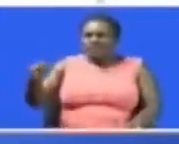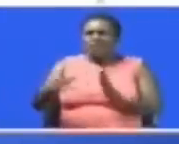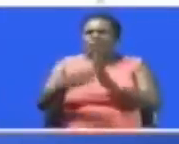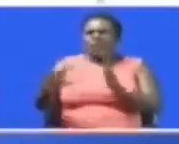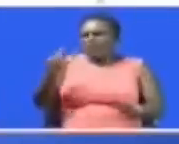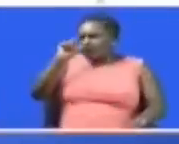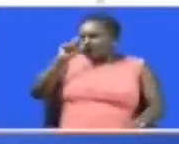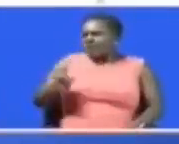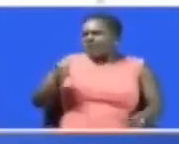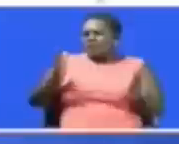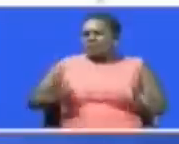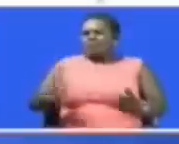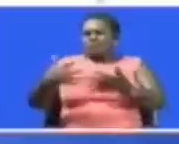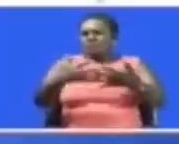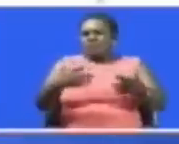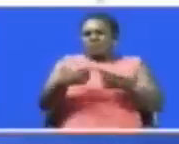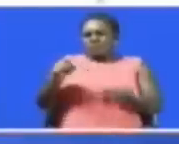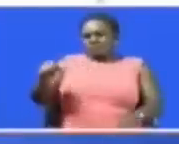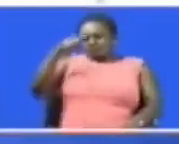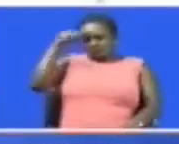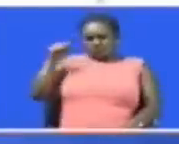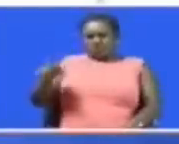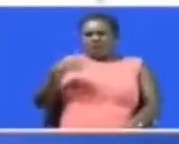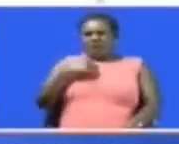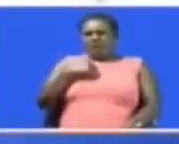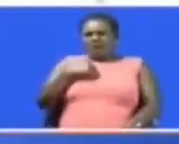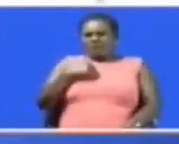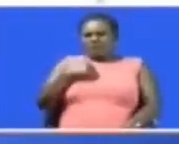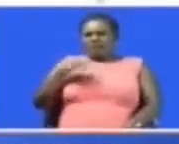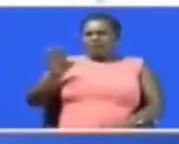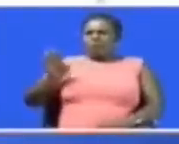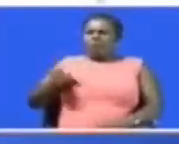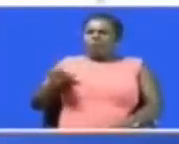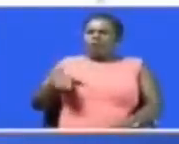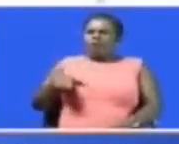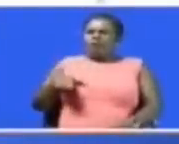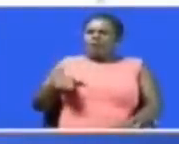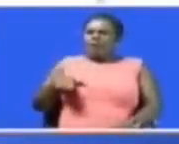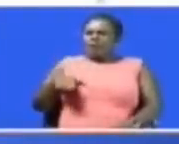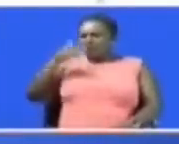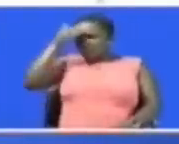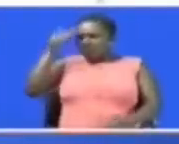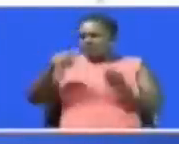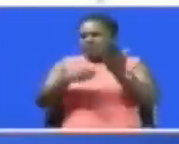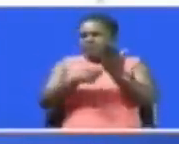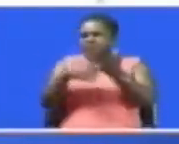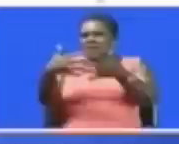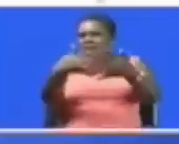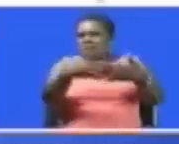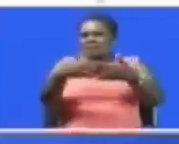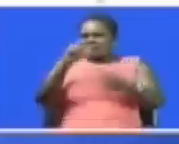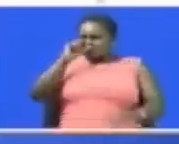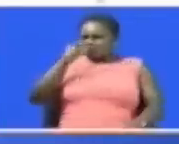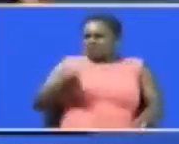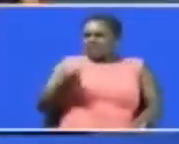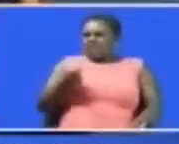Greek, Greek American, and because he had a lady, I forget her name, an American